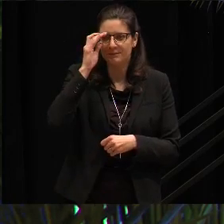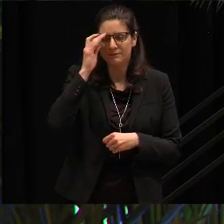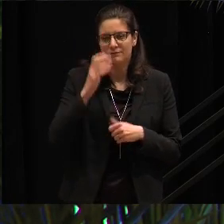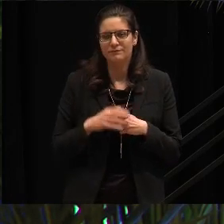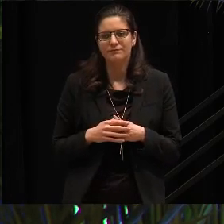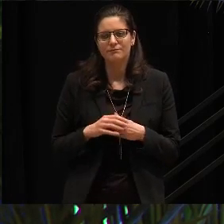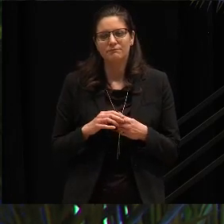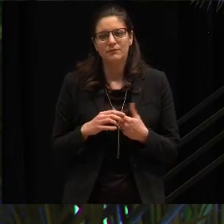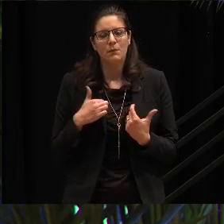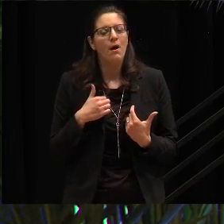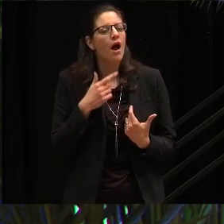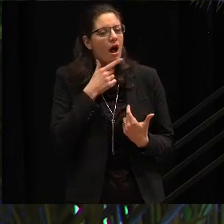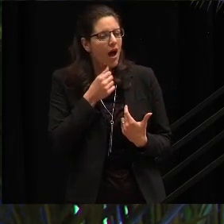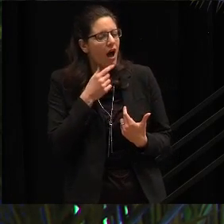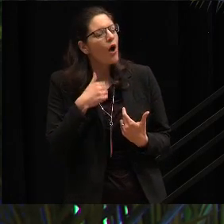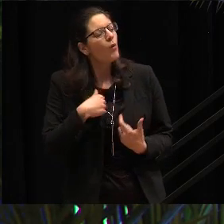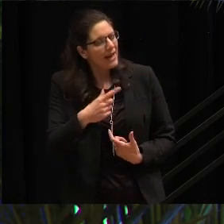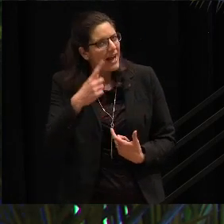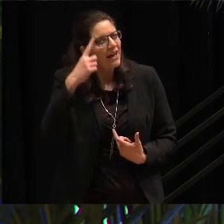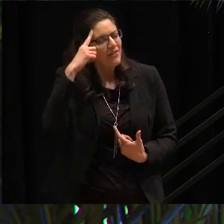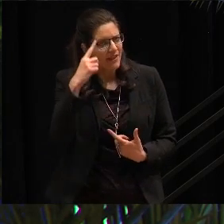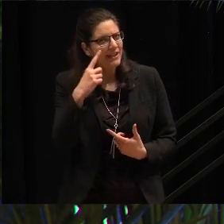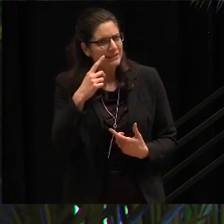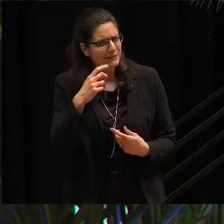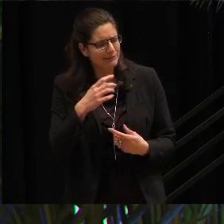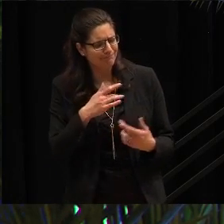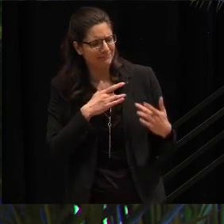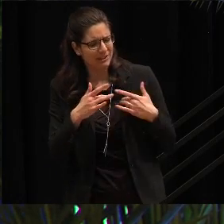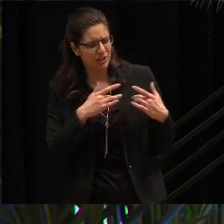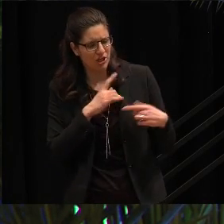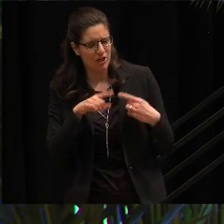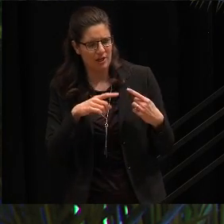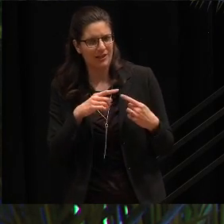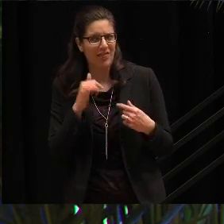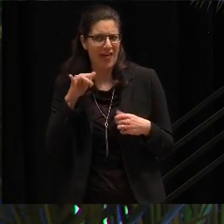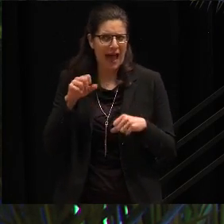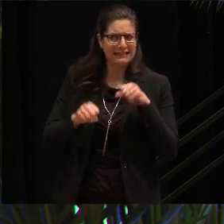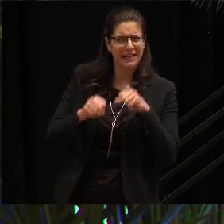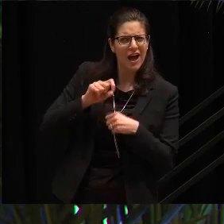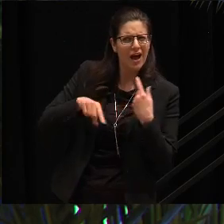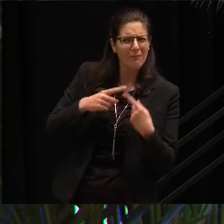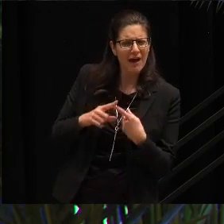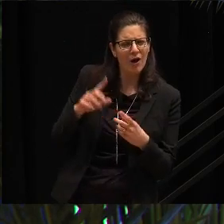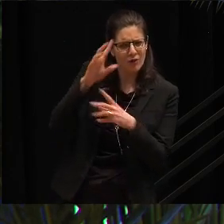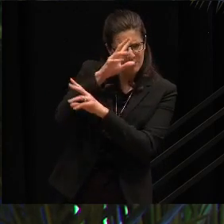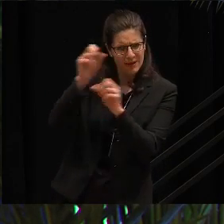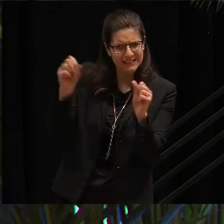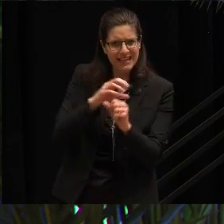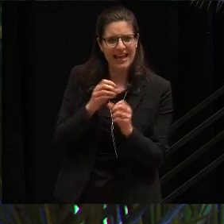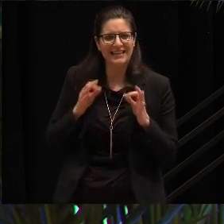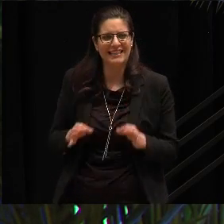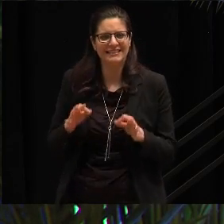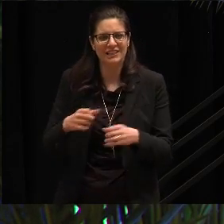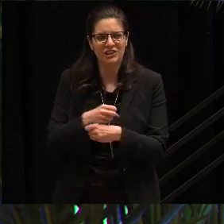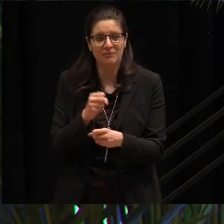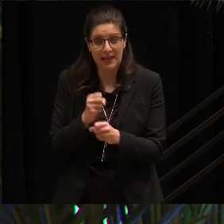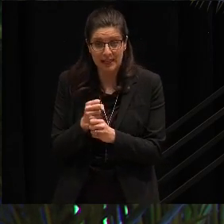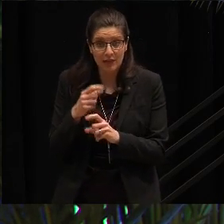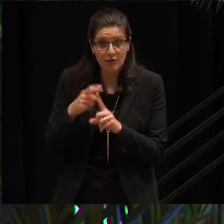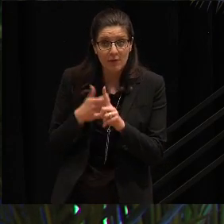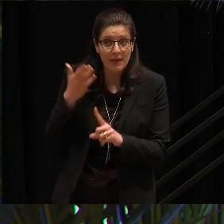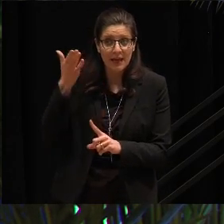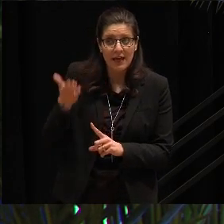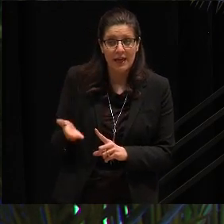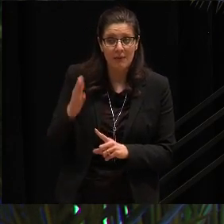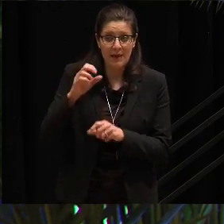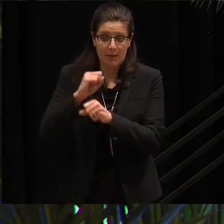What I think is troubling are questions around the president and decision-making, both by those in his